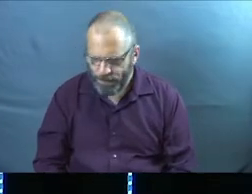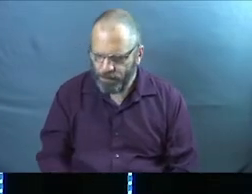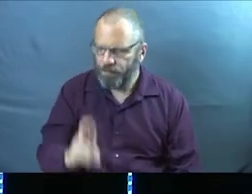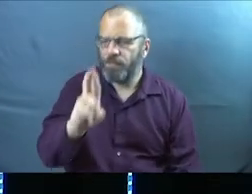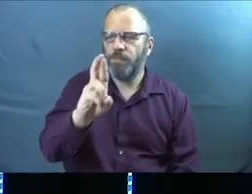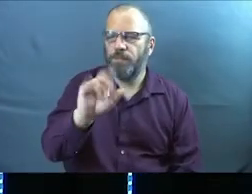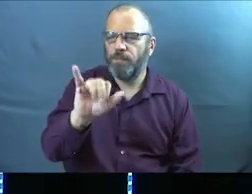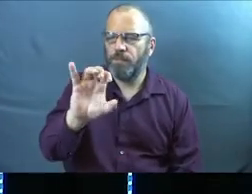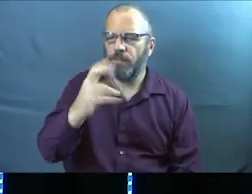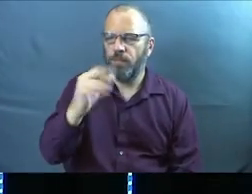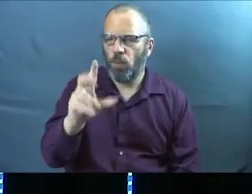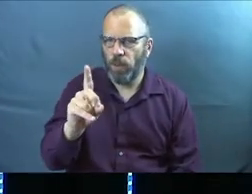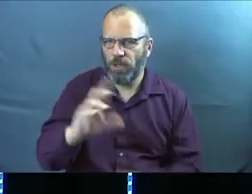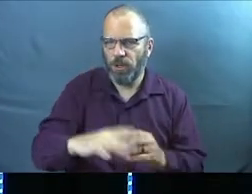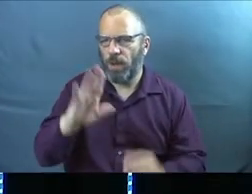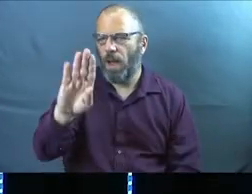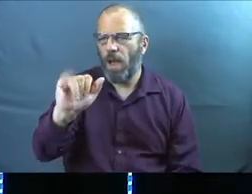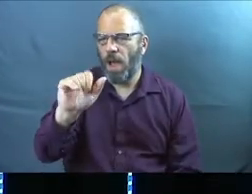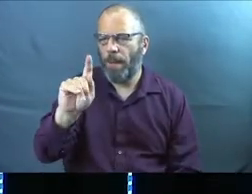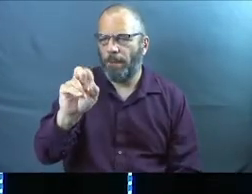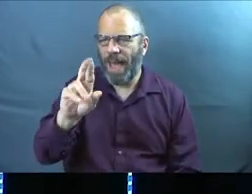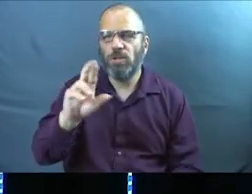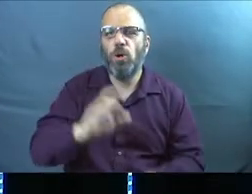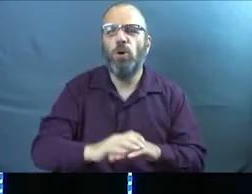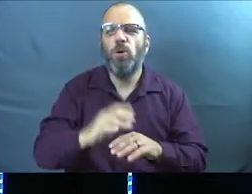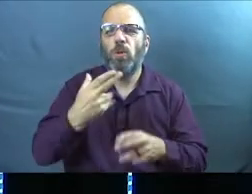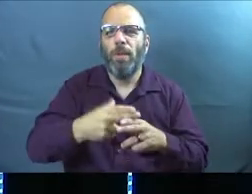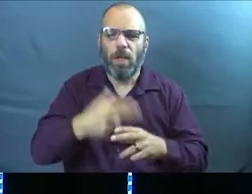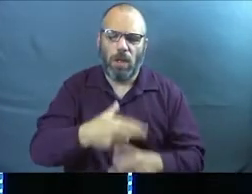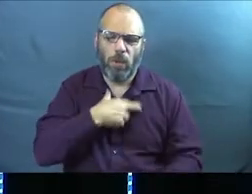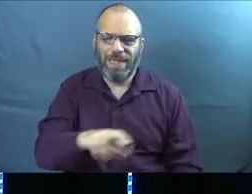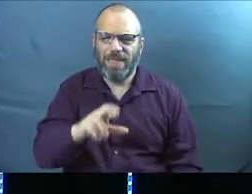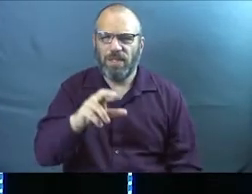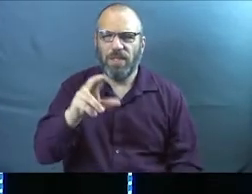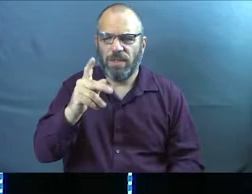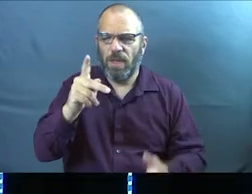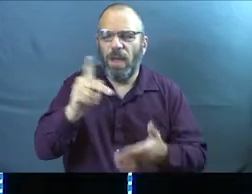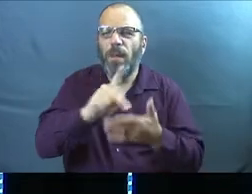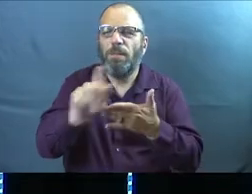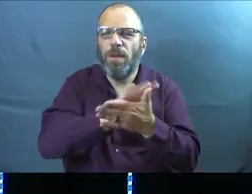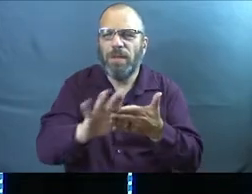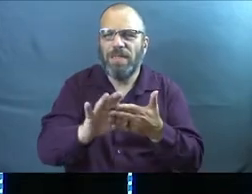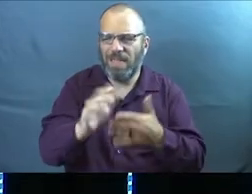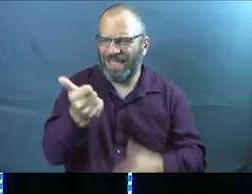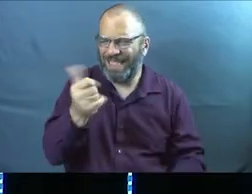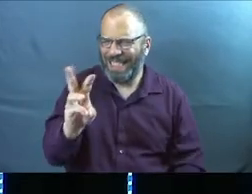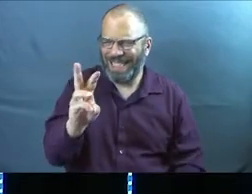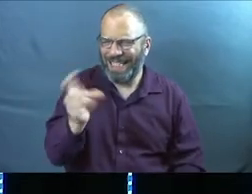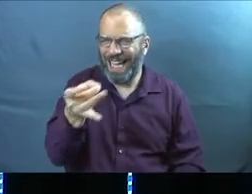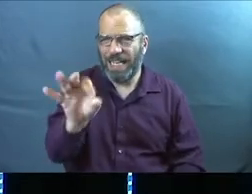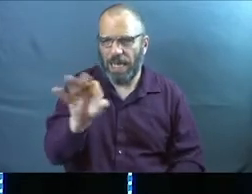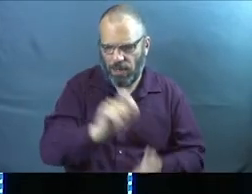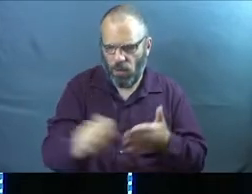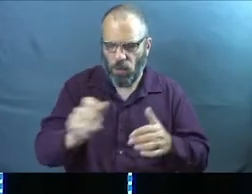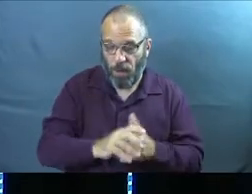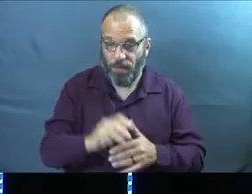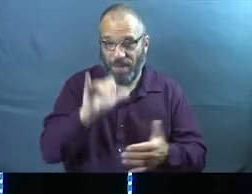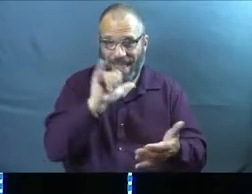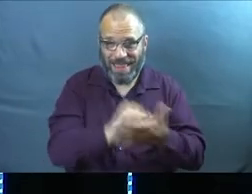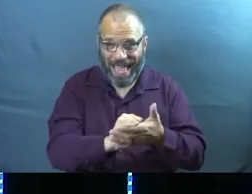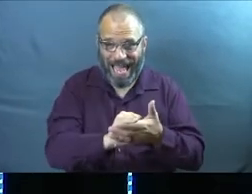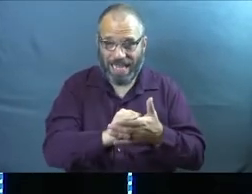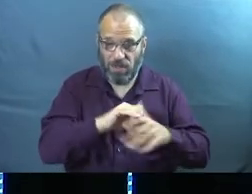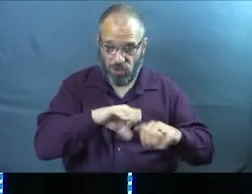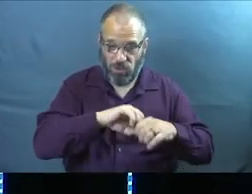Richard Baxter, who was a Puritan minister in 1659 in England, he wrote this. He said, that